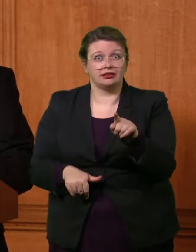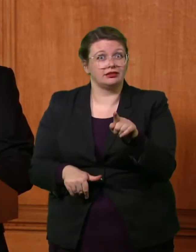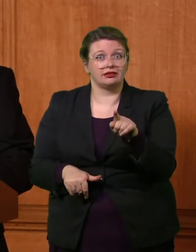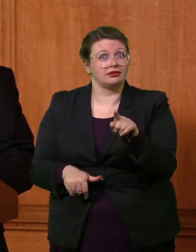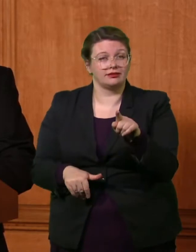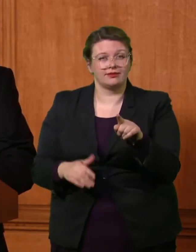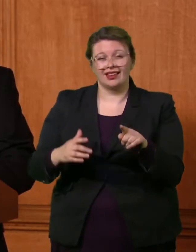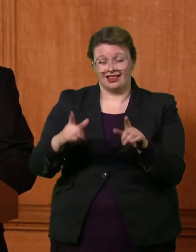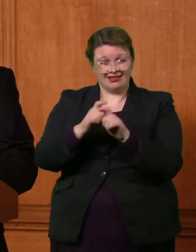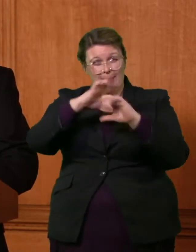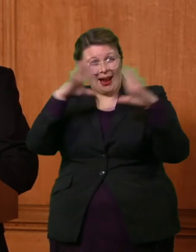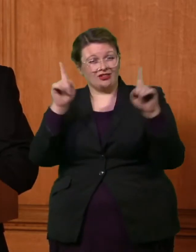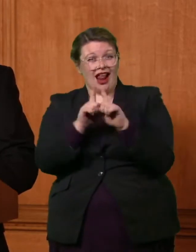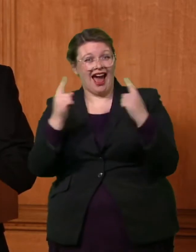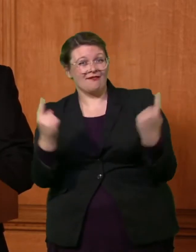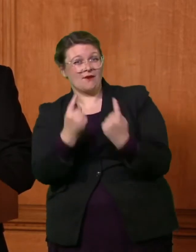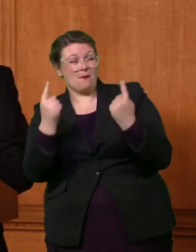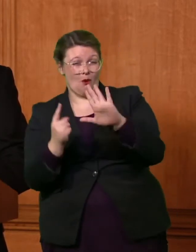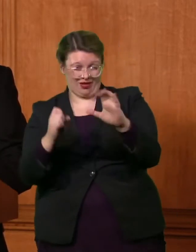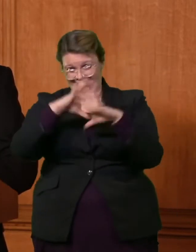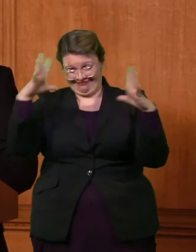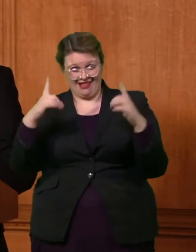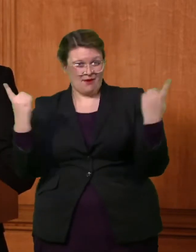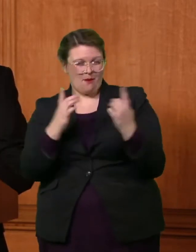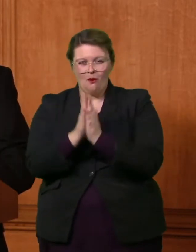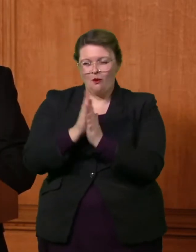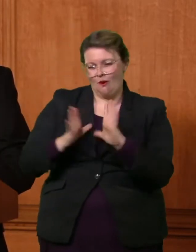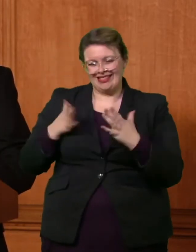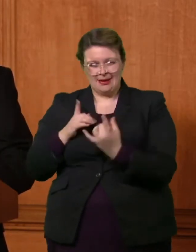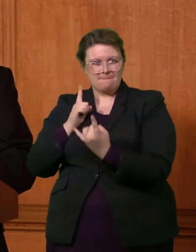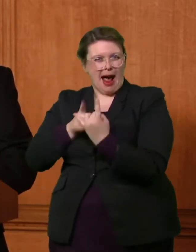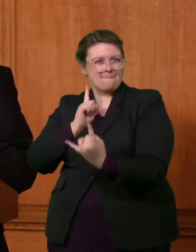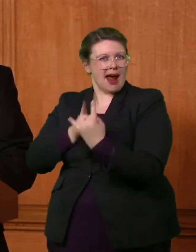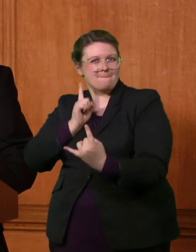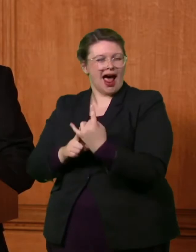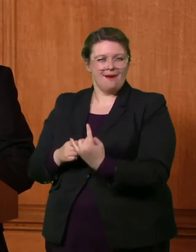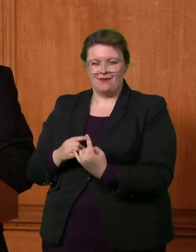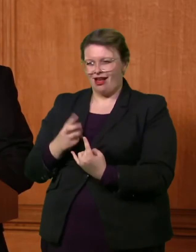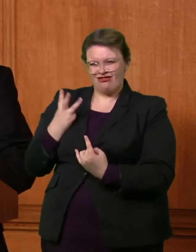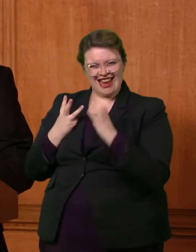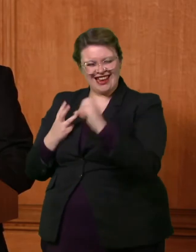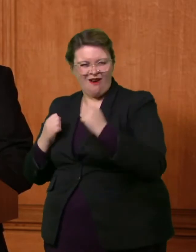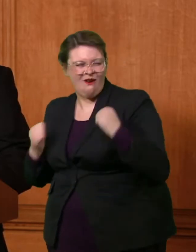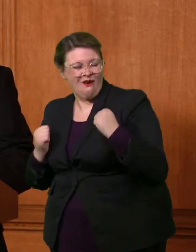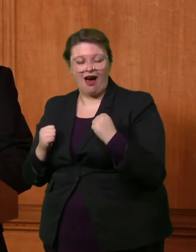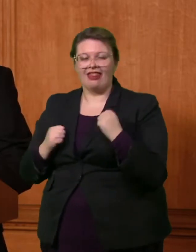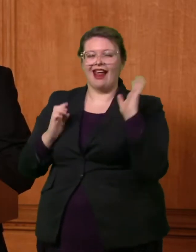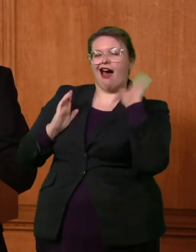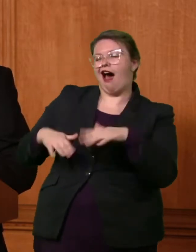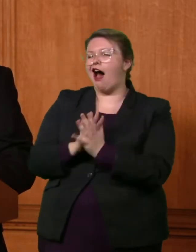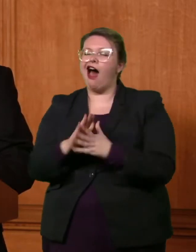thinking, well, we can't possibly lose this now. But how many times have you seen the other side take it 4-3? Do not wreck this